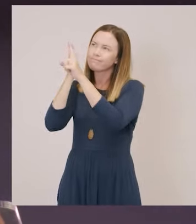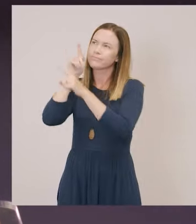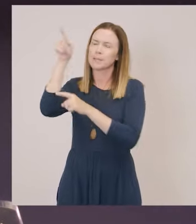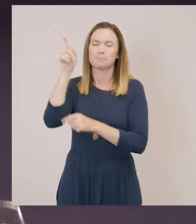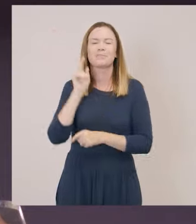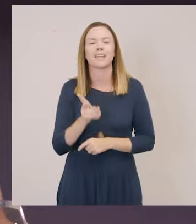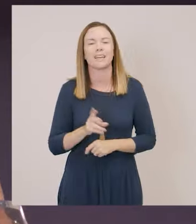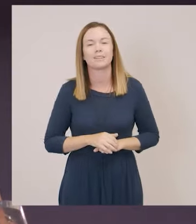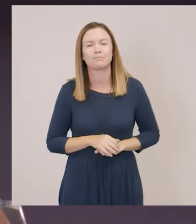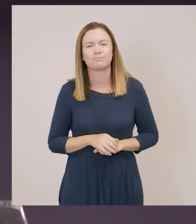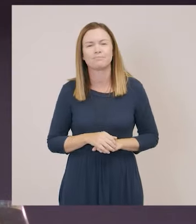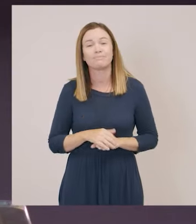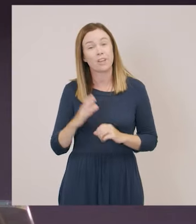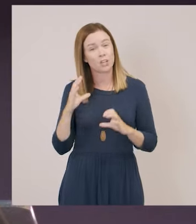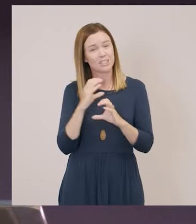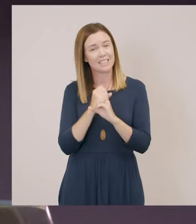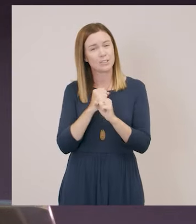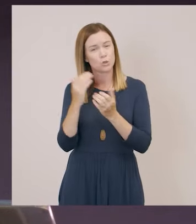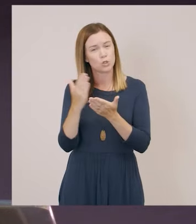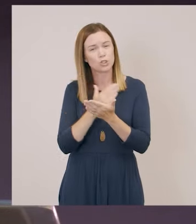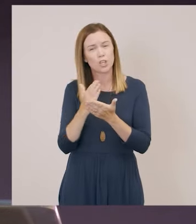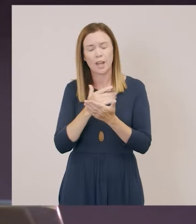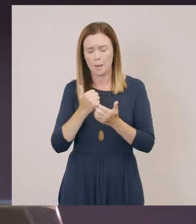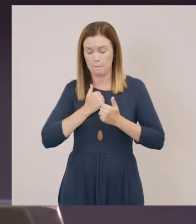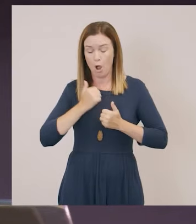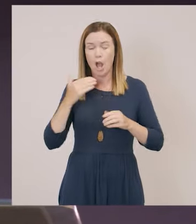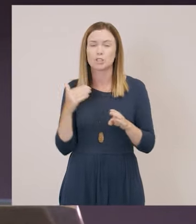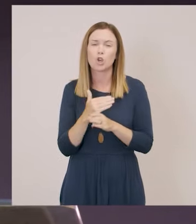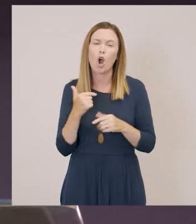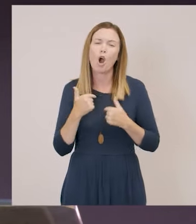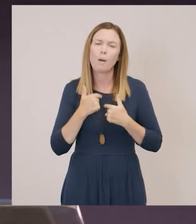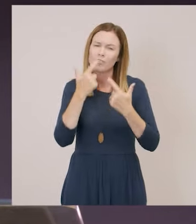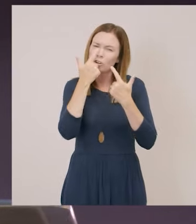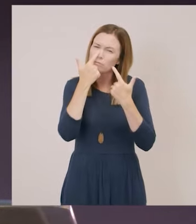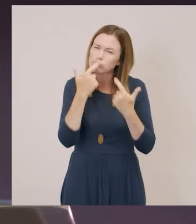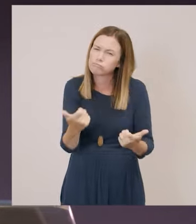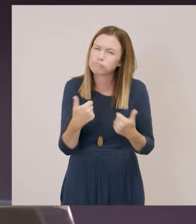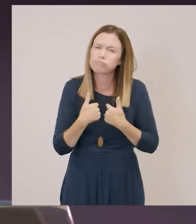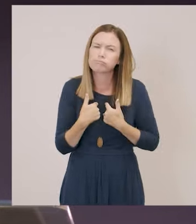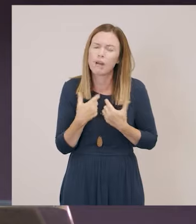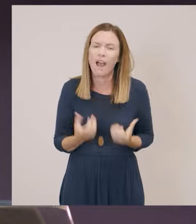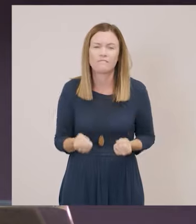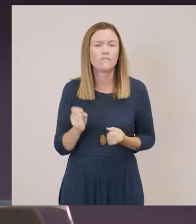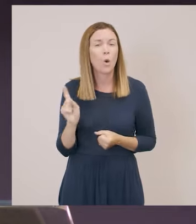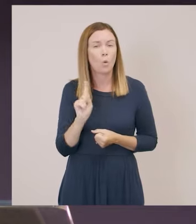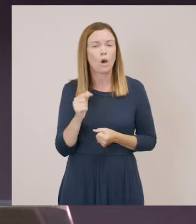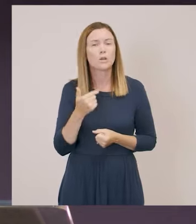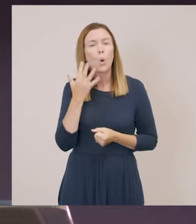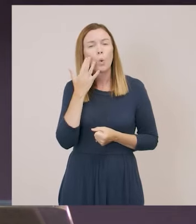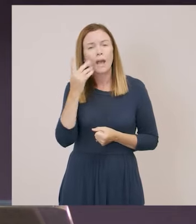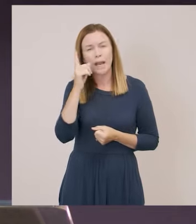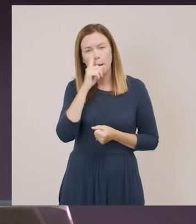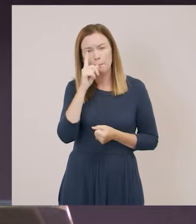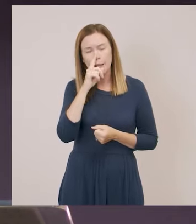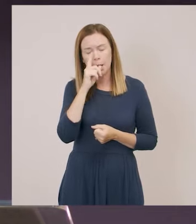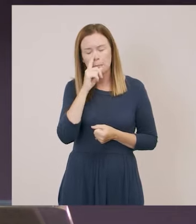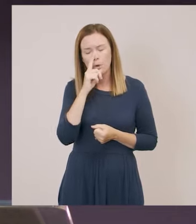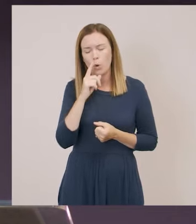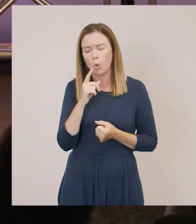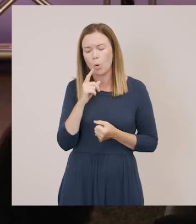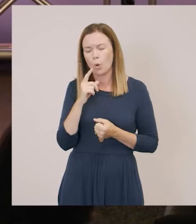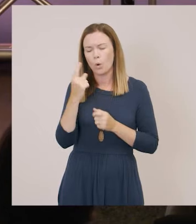I'll just end by sharing this. You know, one of my privileges in my job is that I get to be with people when they're